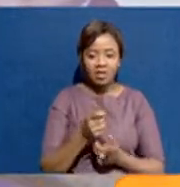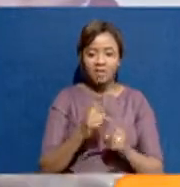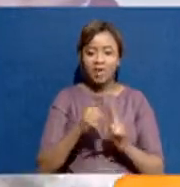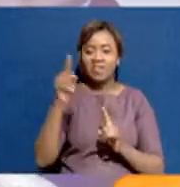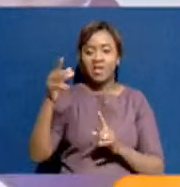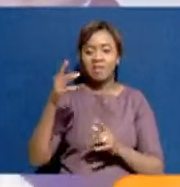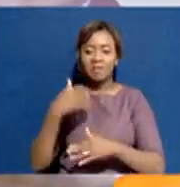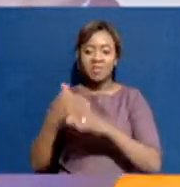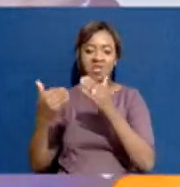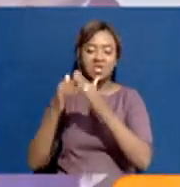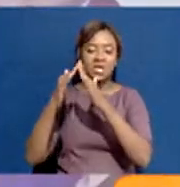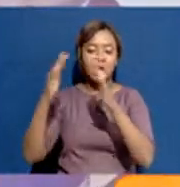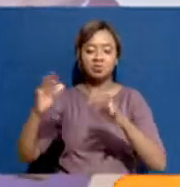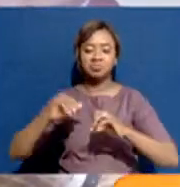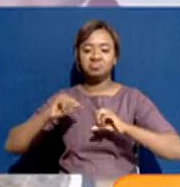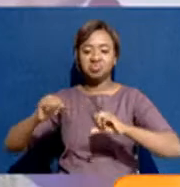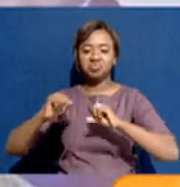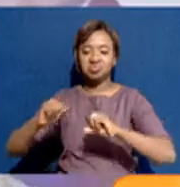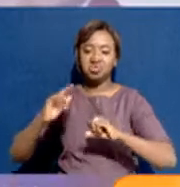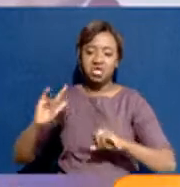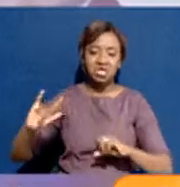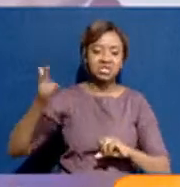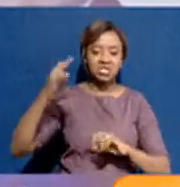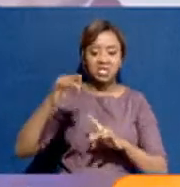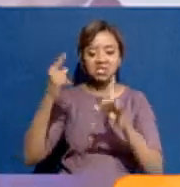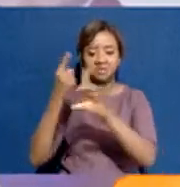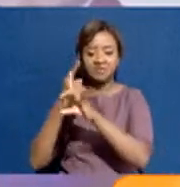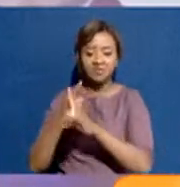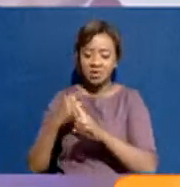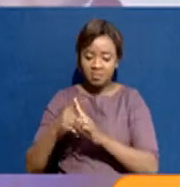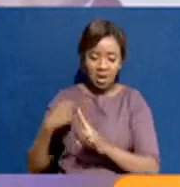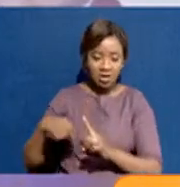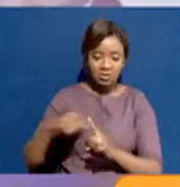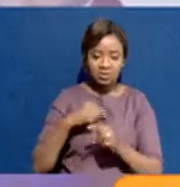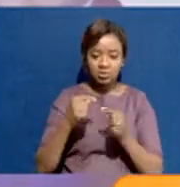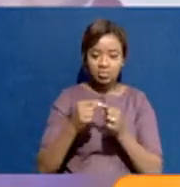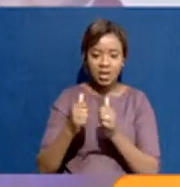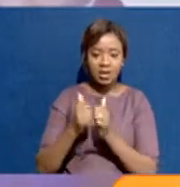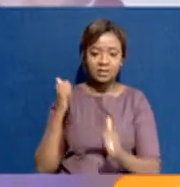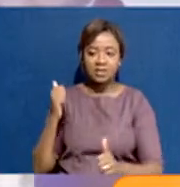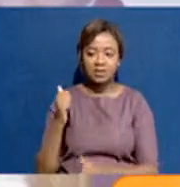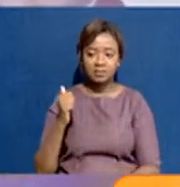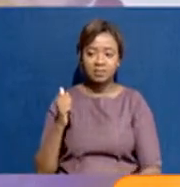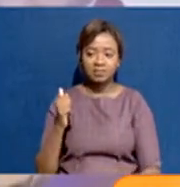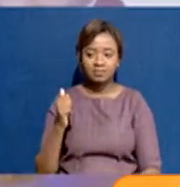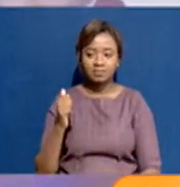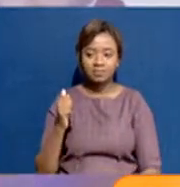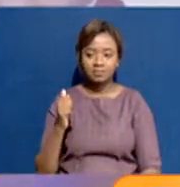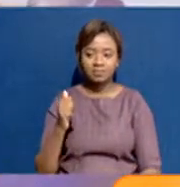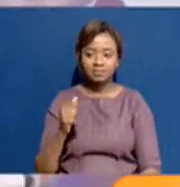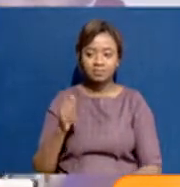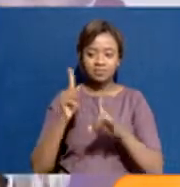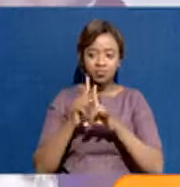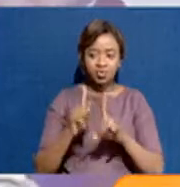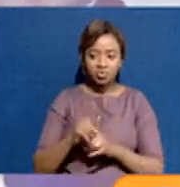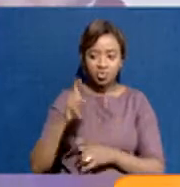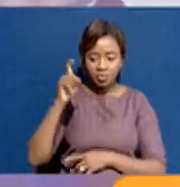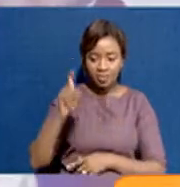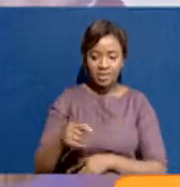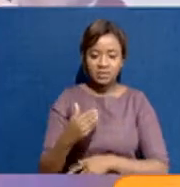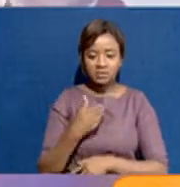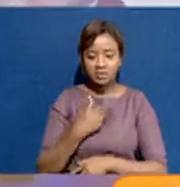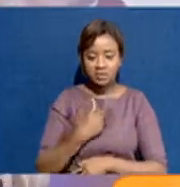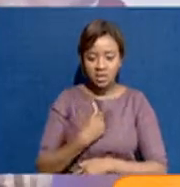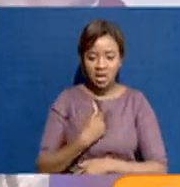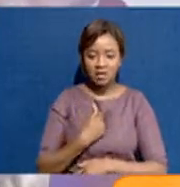manyumba kubwa huko na huku Isli na kwingine. Sisi hiyo maneno tumekataa. And there must be parity